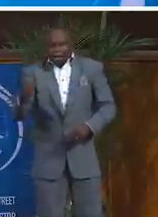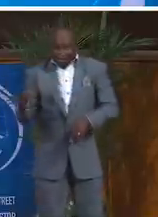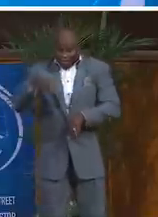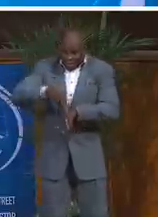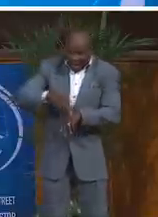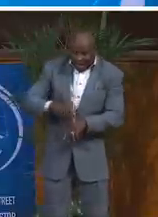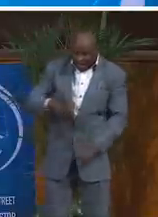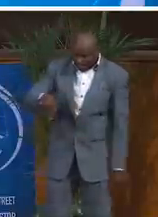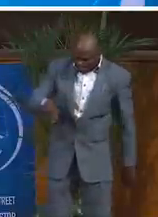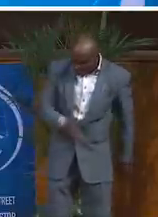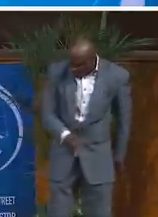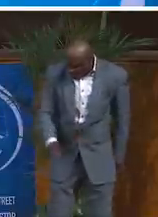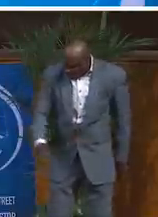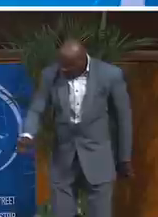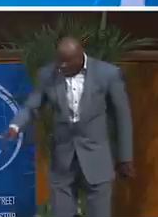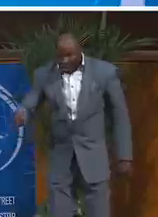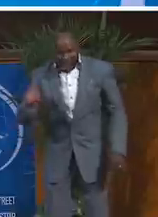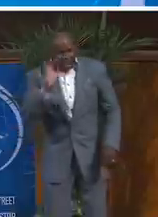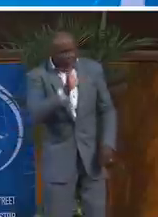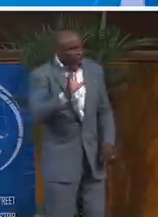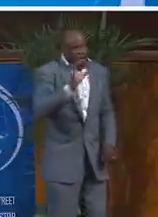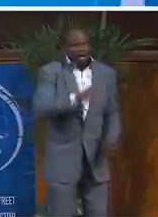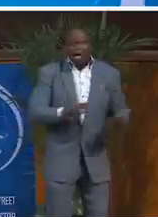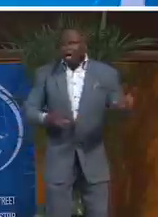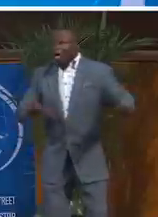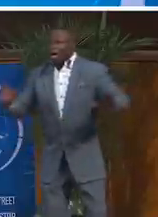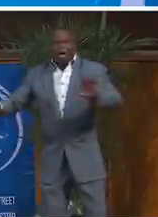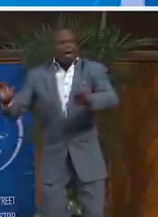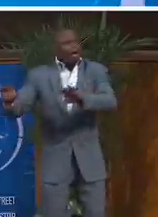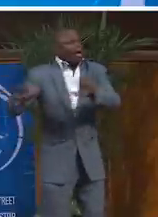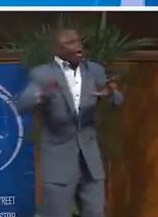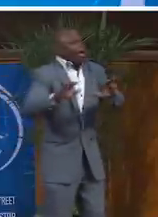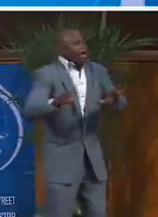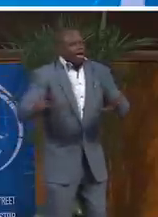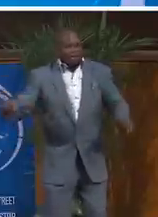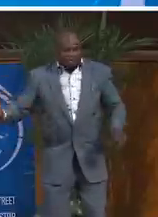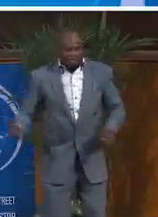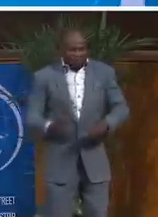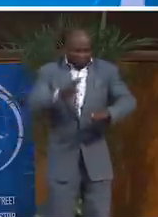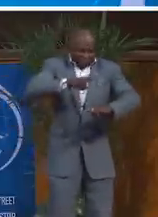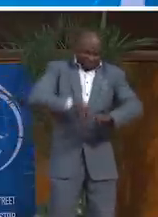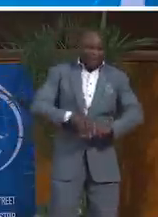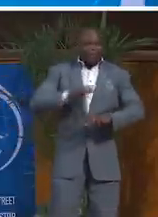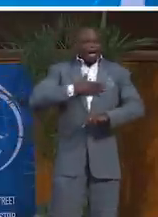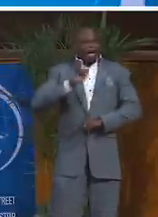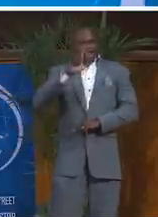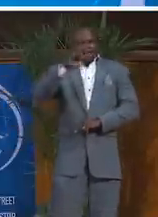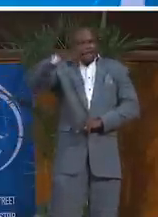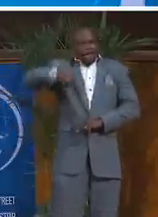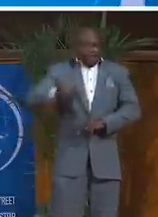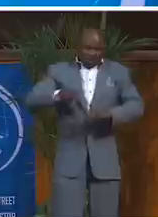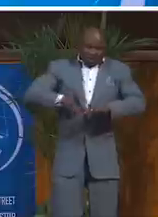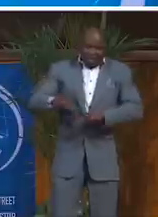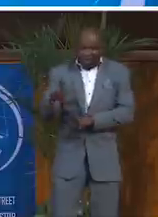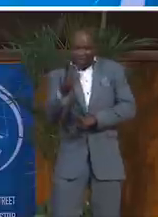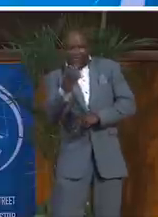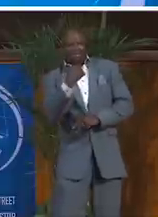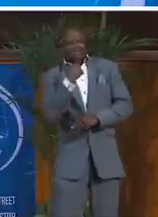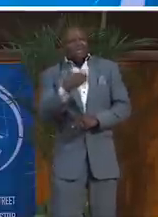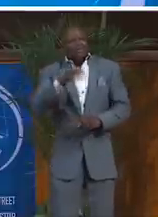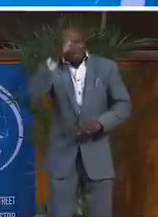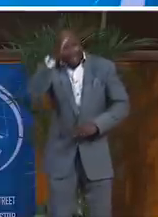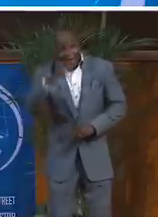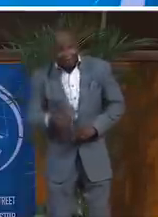seat, and he began looking for me, and he came, and he sat down in my lap, and he turned around, and this is what he said to